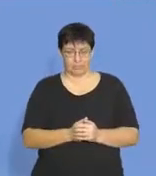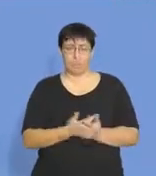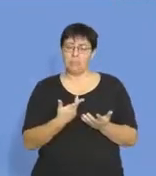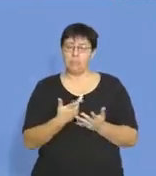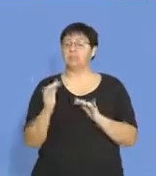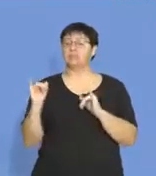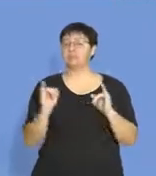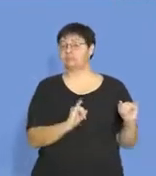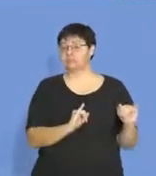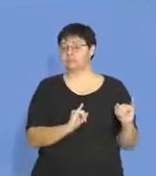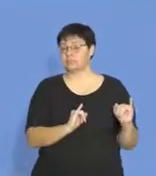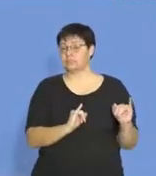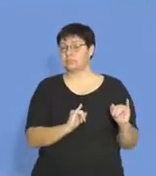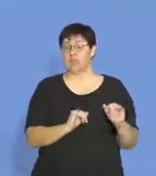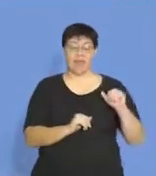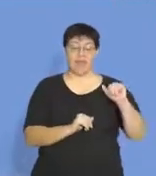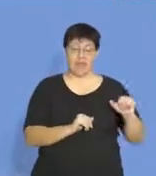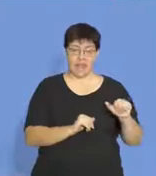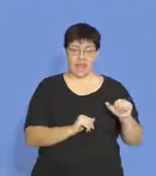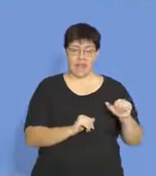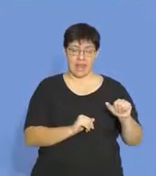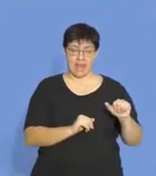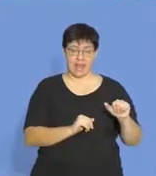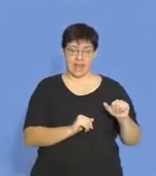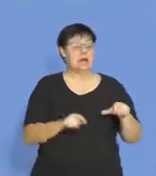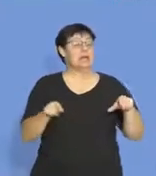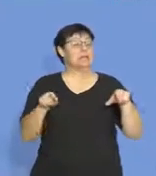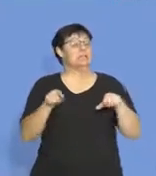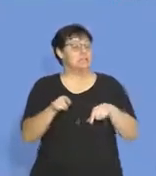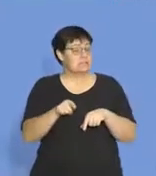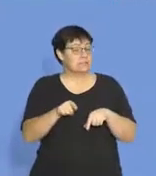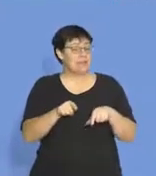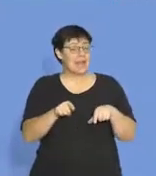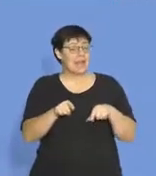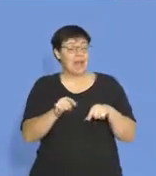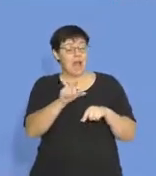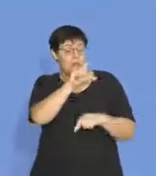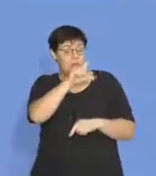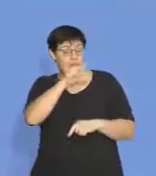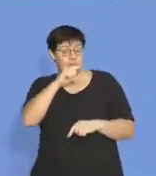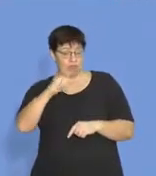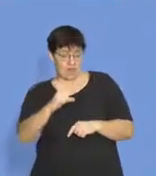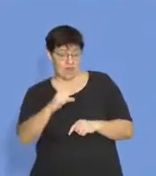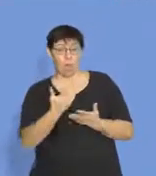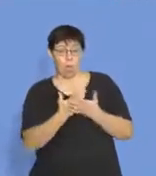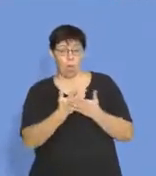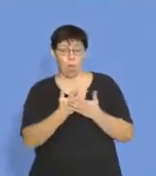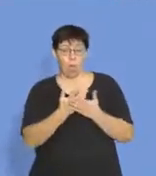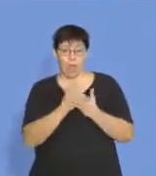we introduce when A now is also equal to whilst it is greater than or less than